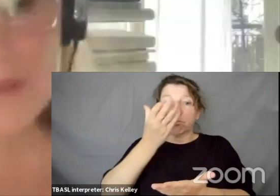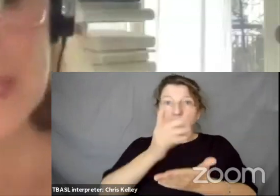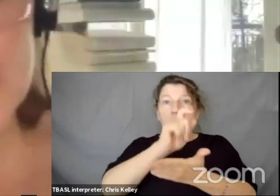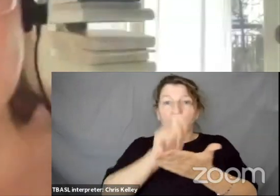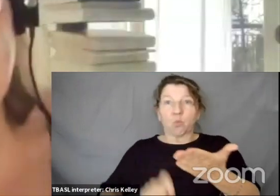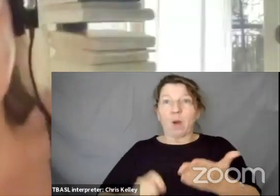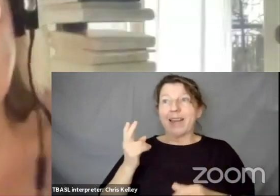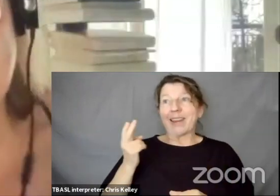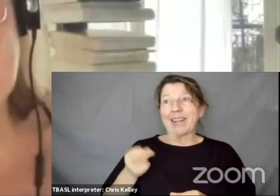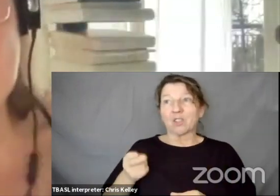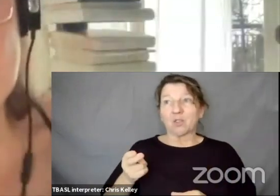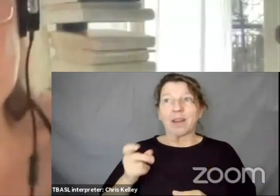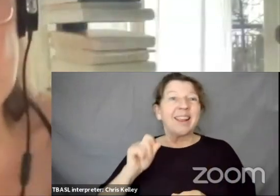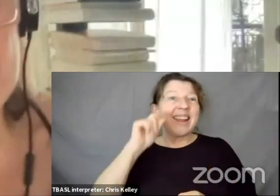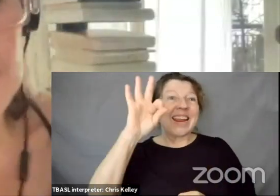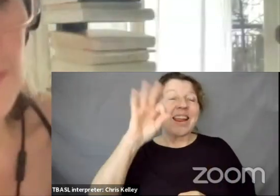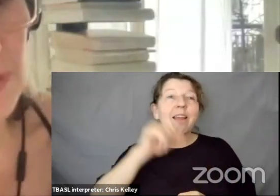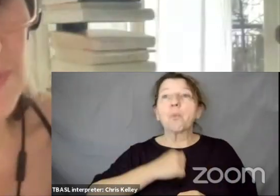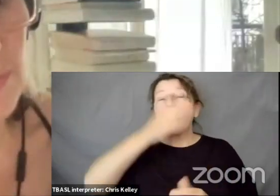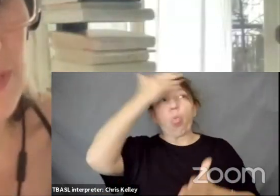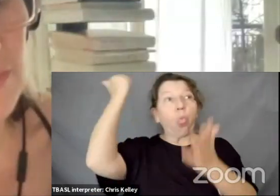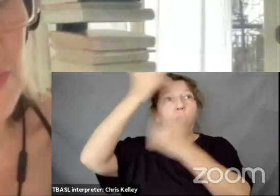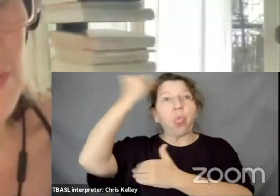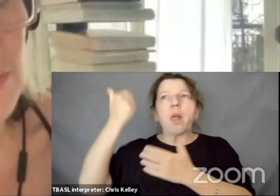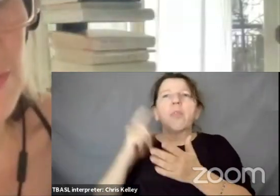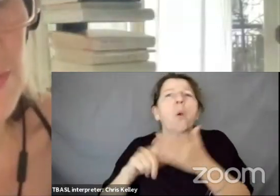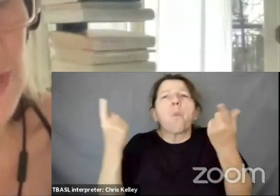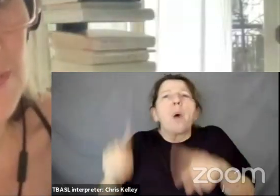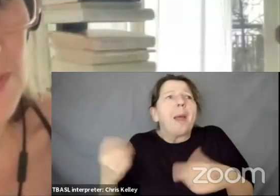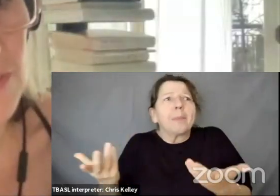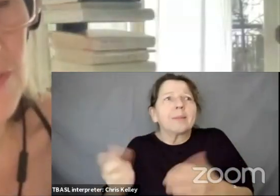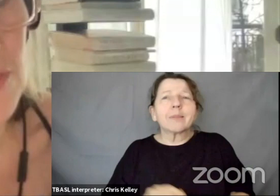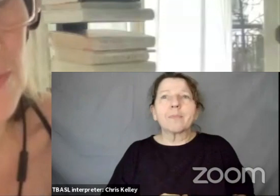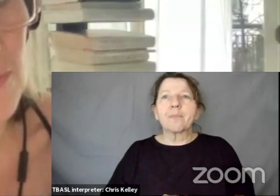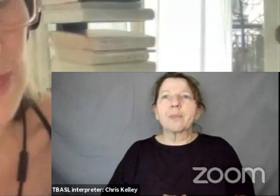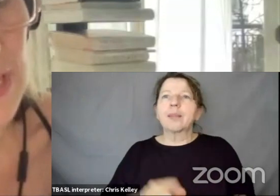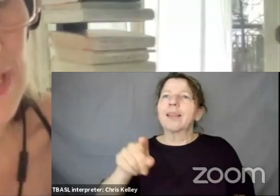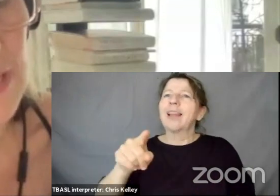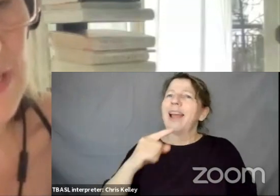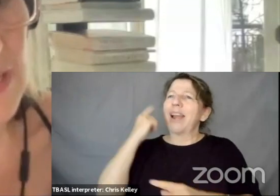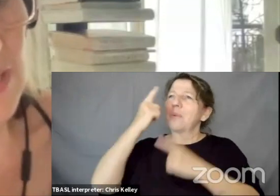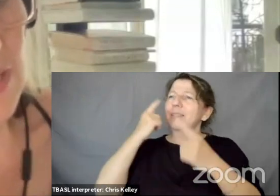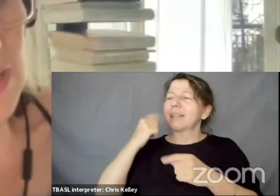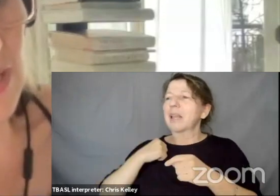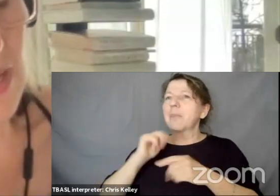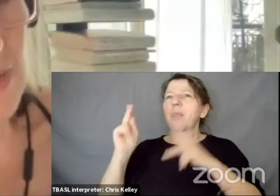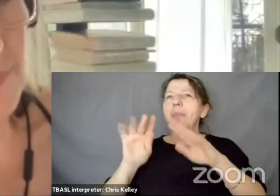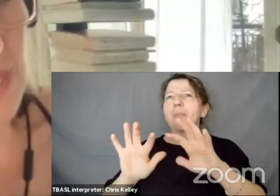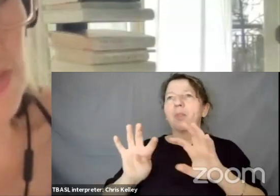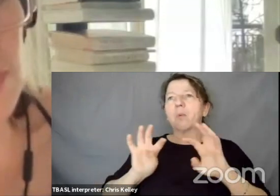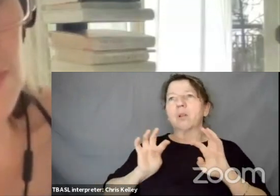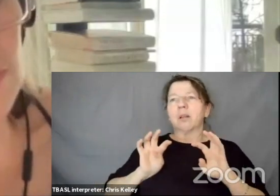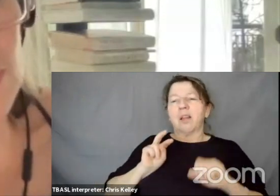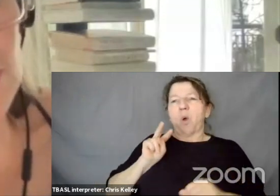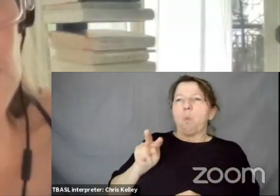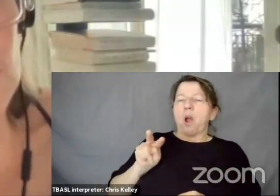I can imagine also how the audience must be so grateful for the way